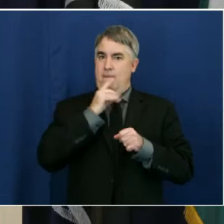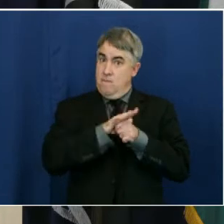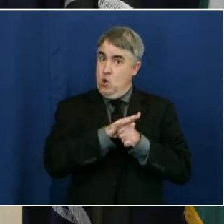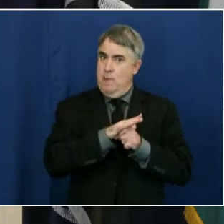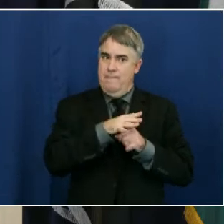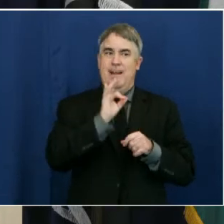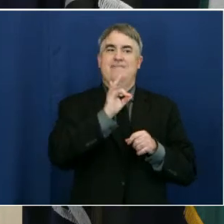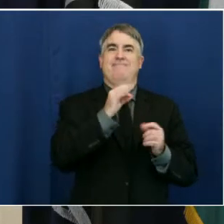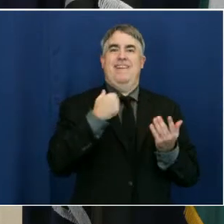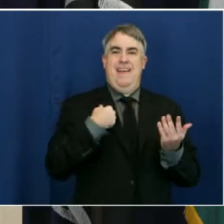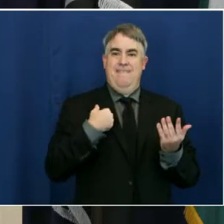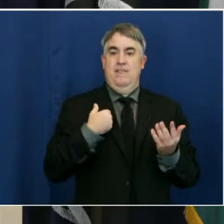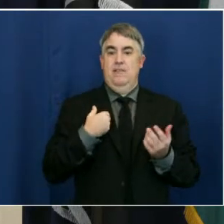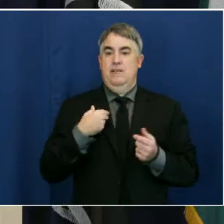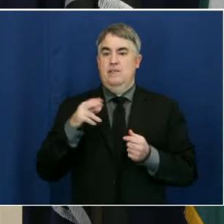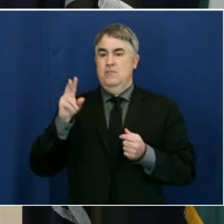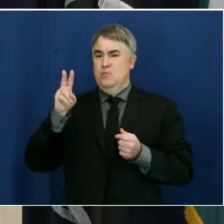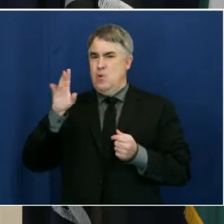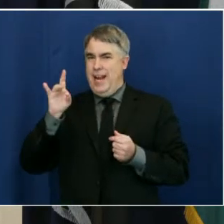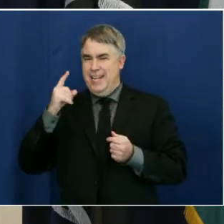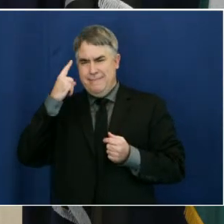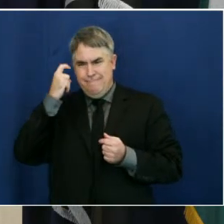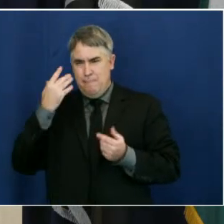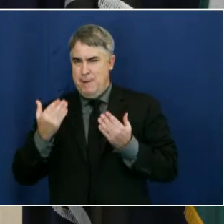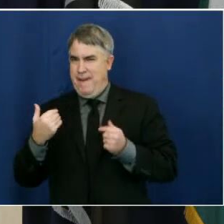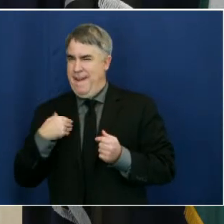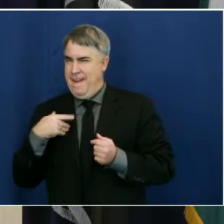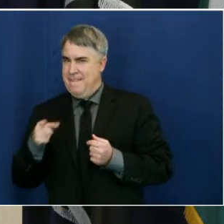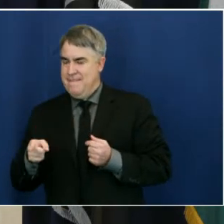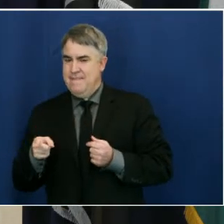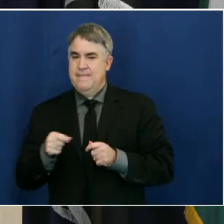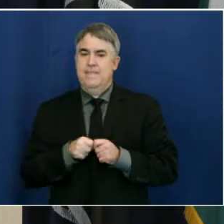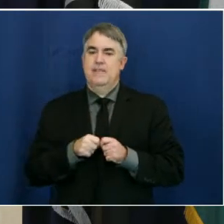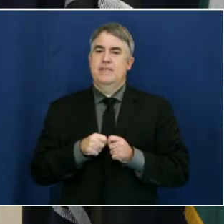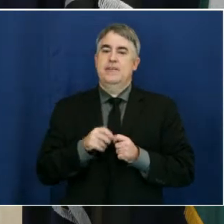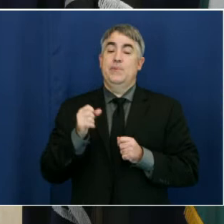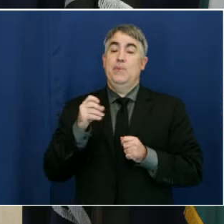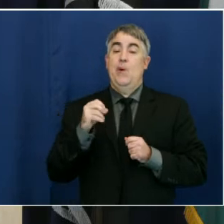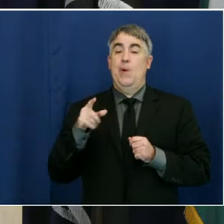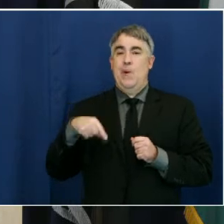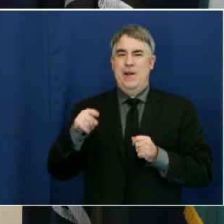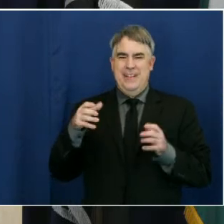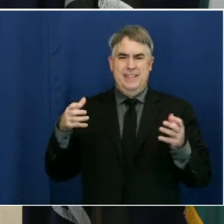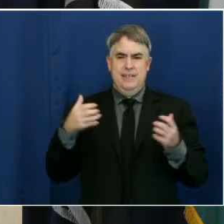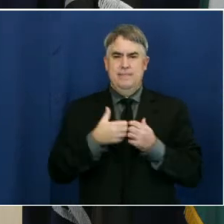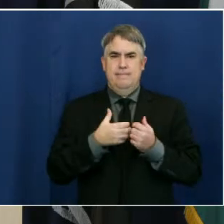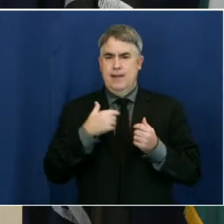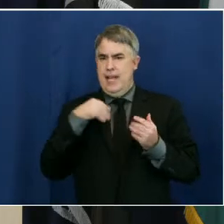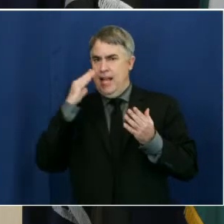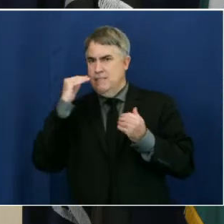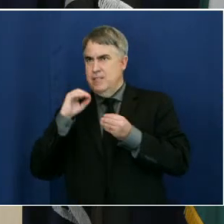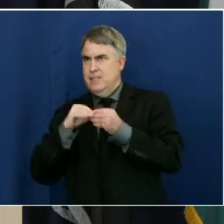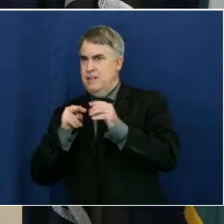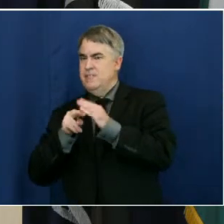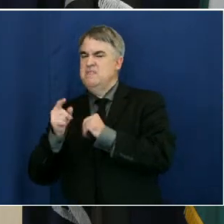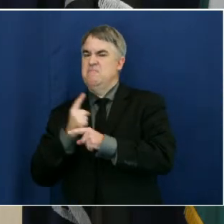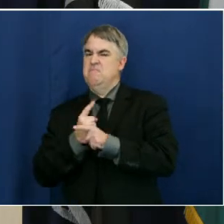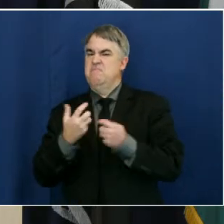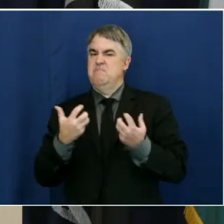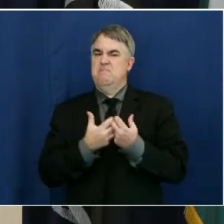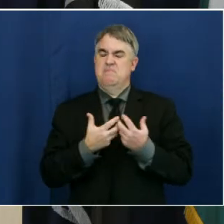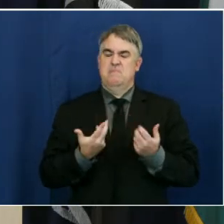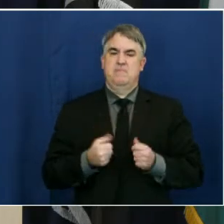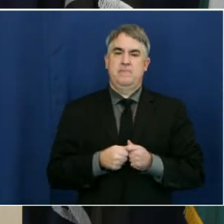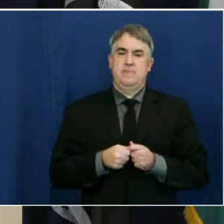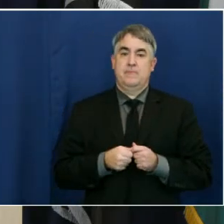for a total of 97 total cases. This is actually the number we expected to see at this time, and we continue to detect those and